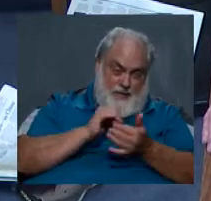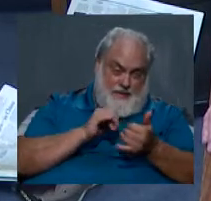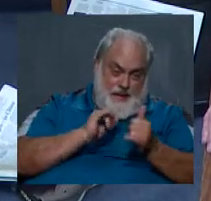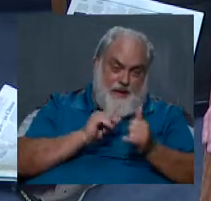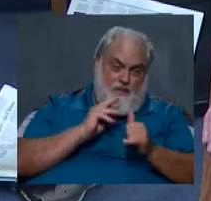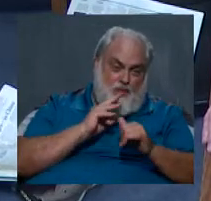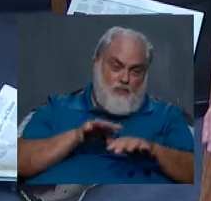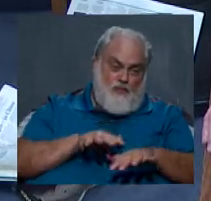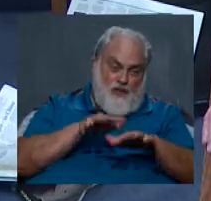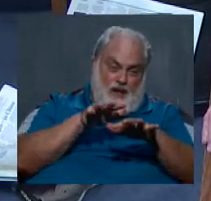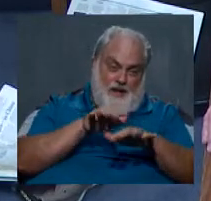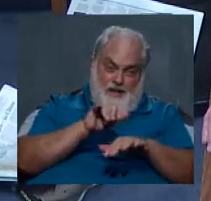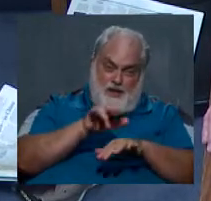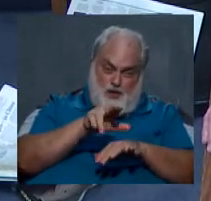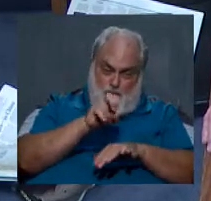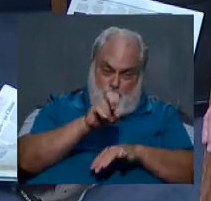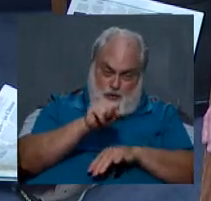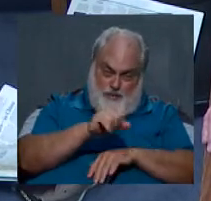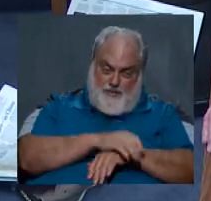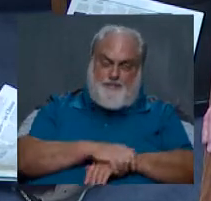drainage issues out there.